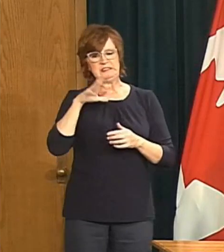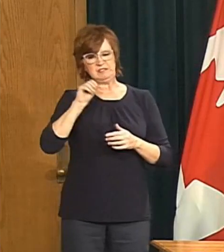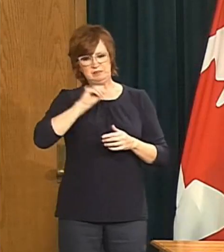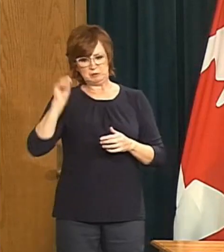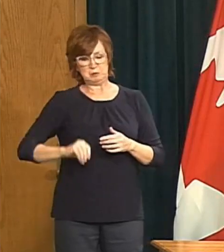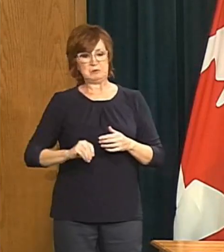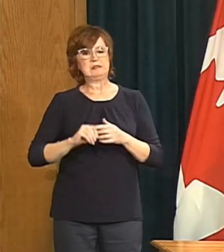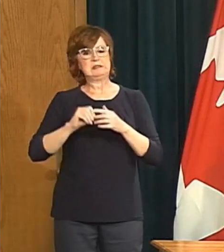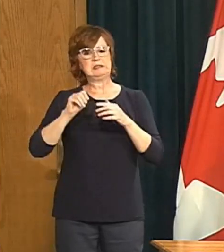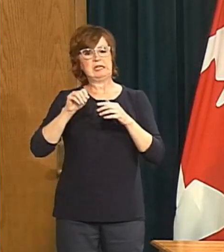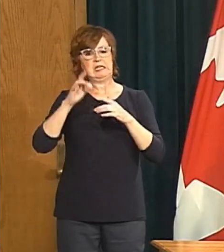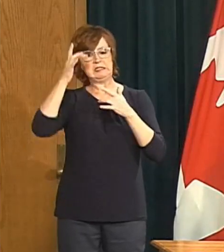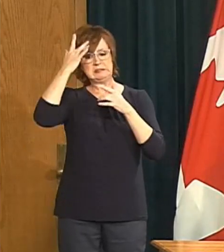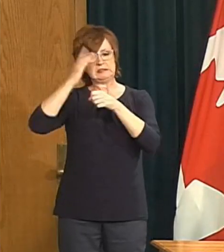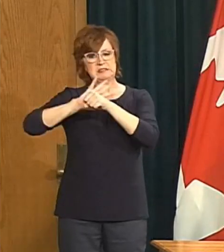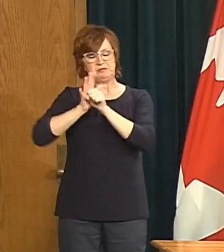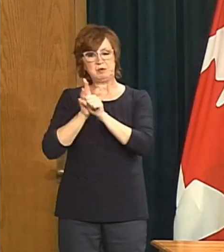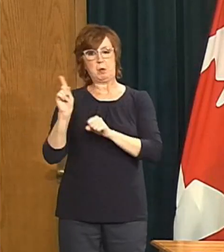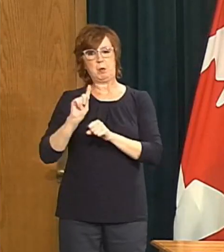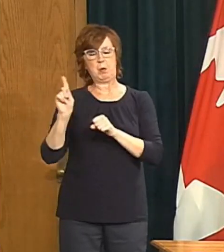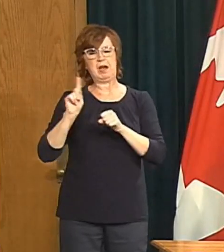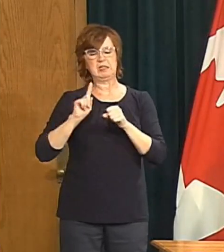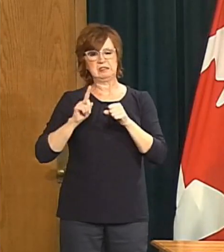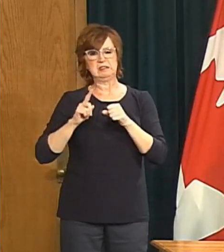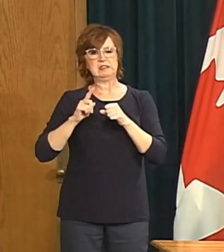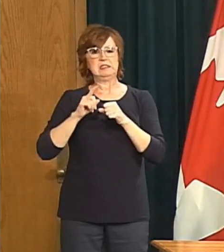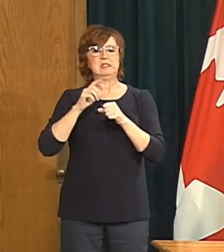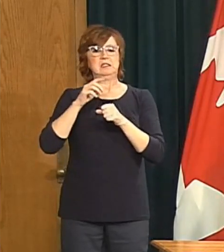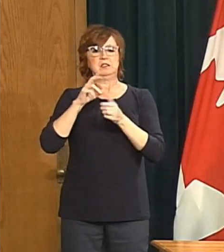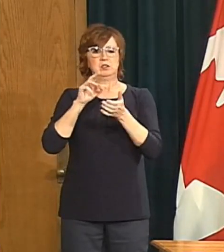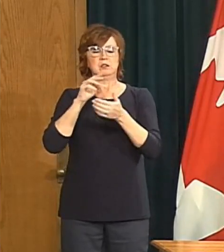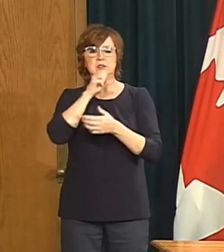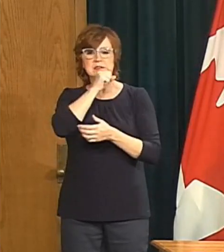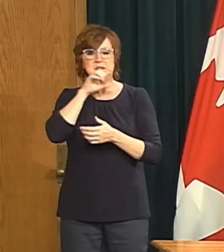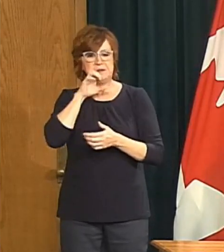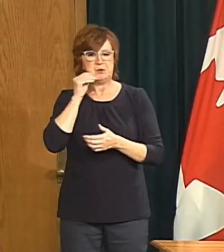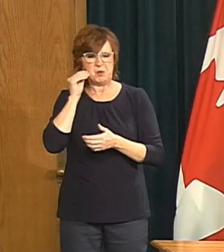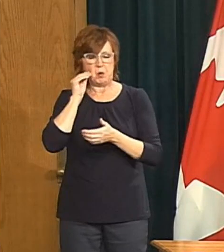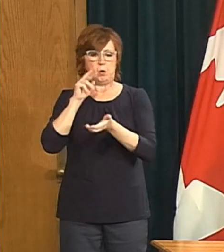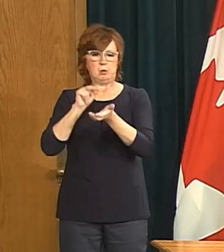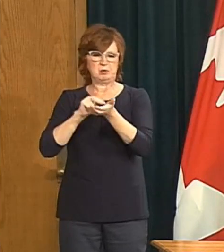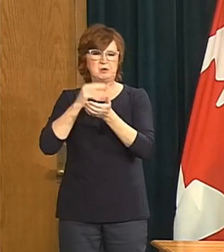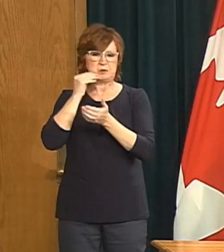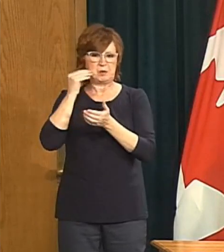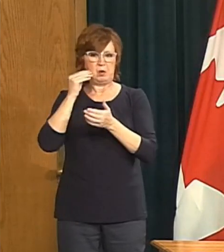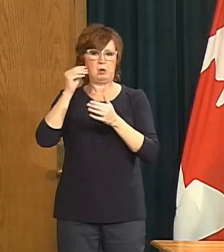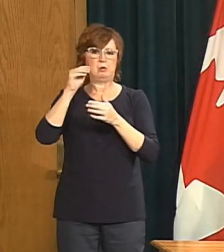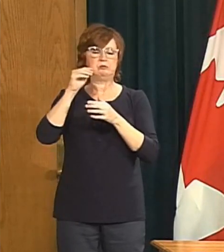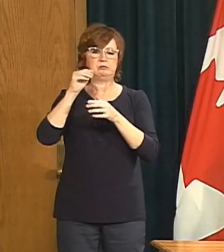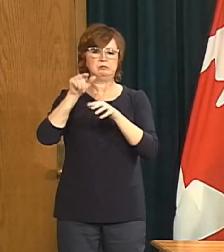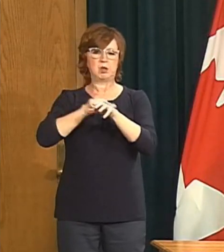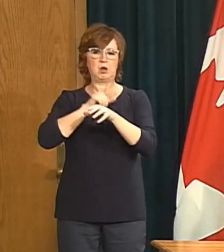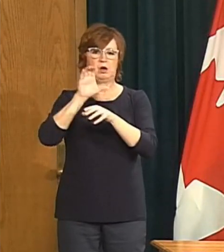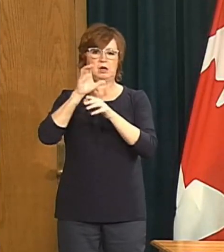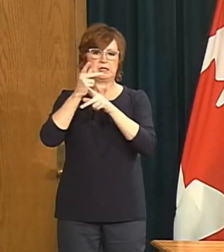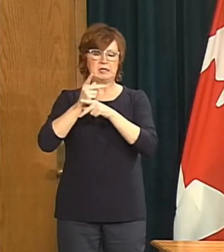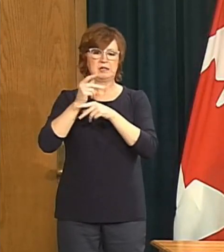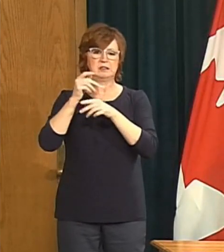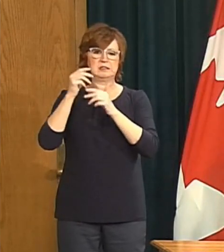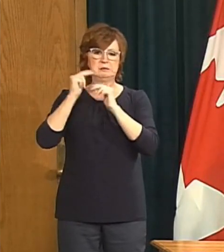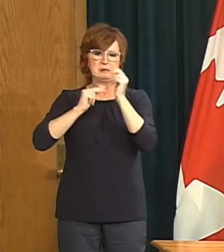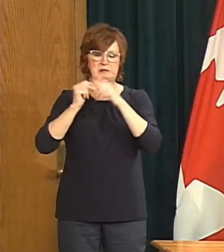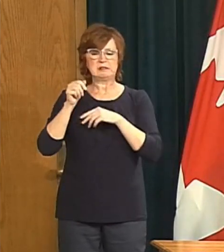facilities. Now, we have been fortunate in Saskatchewan so far as we have avoided any major outbreaks in our long-term